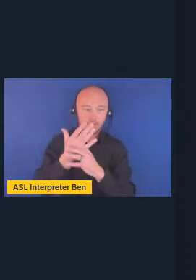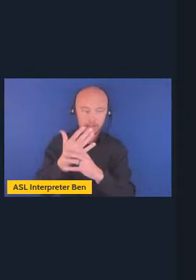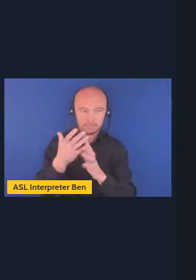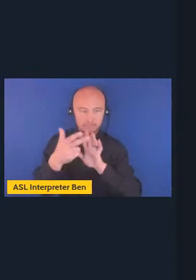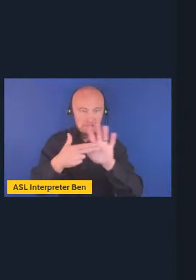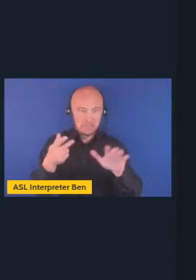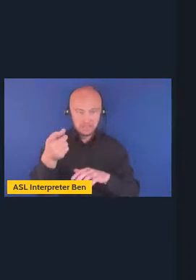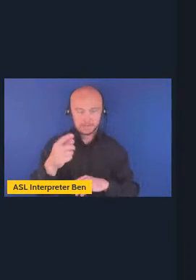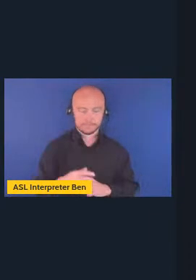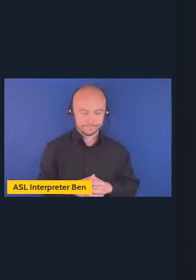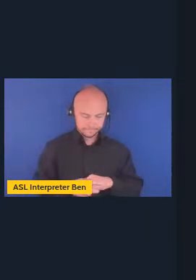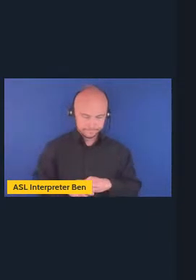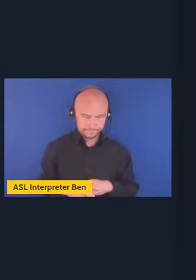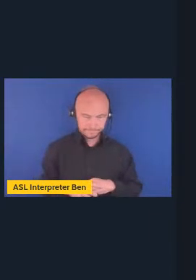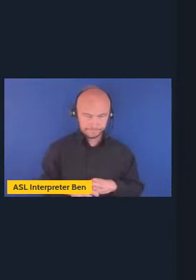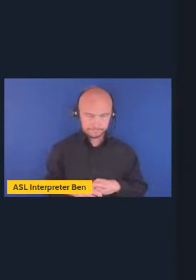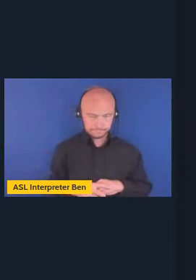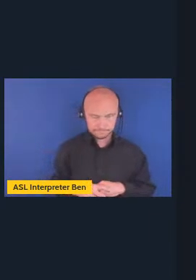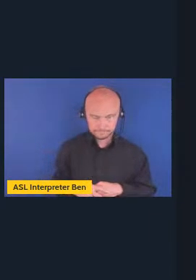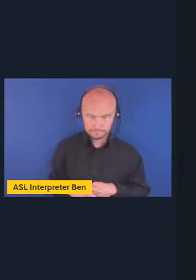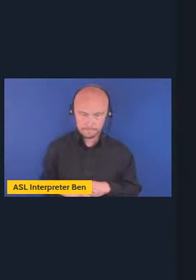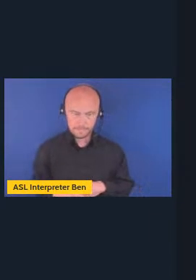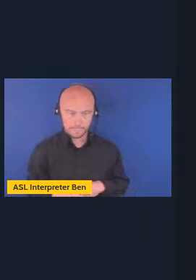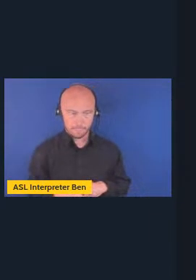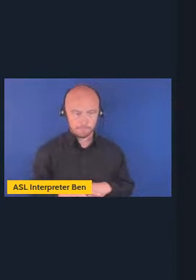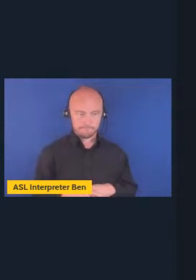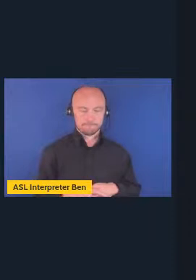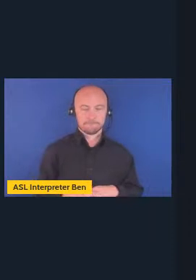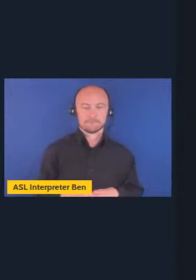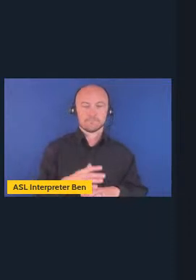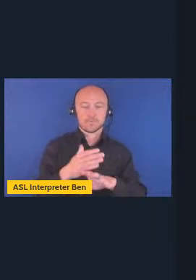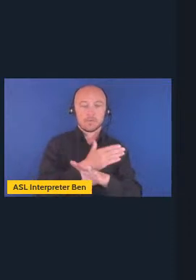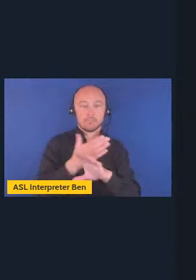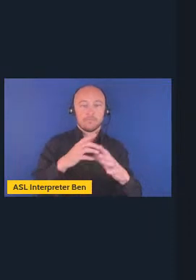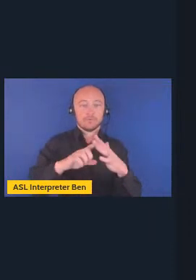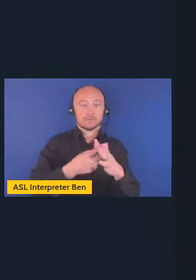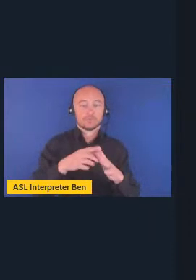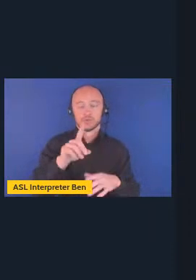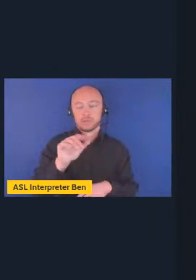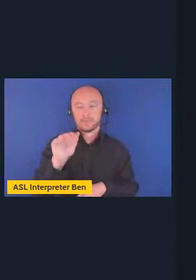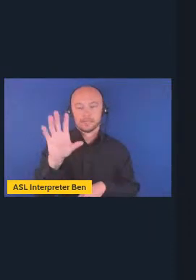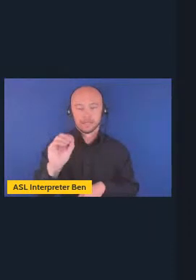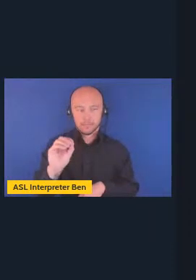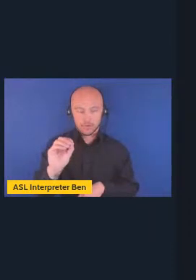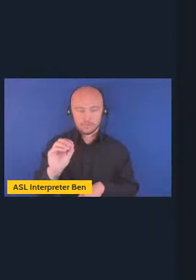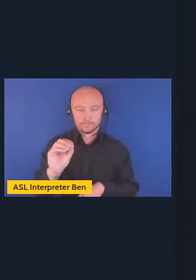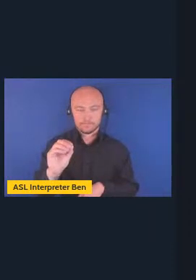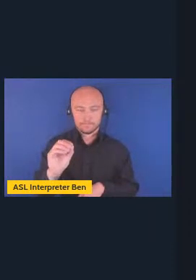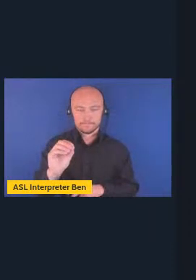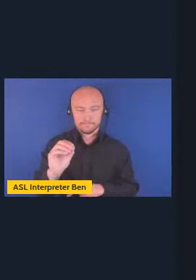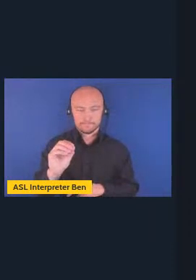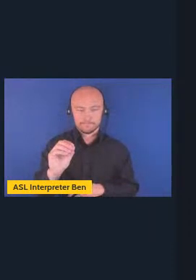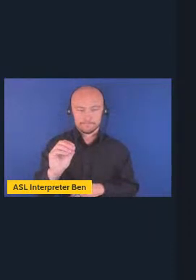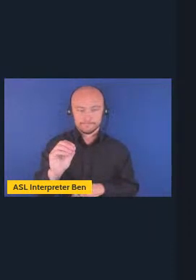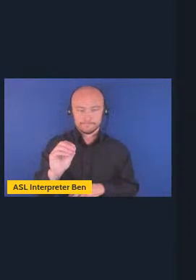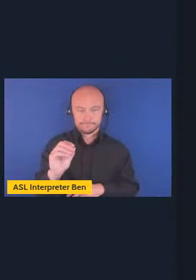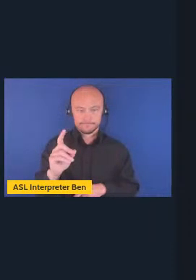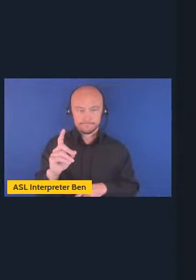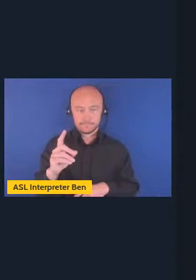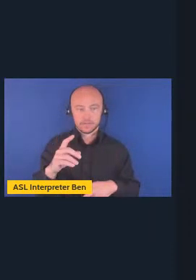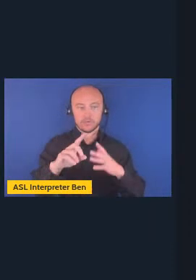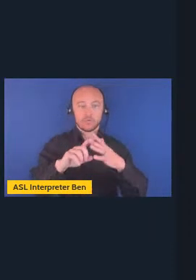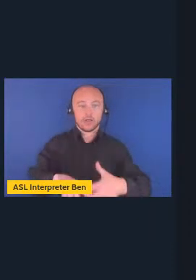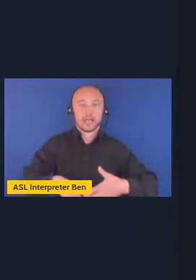highlighted. Before going to start our demo, there are some prerequisites like we require active